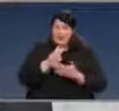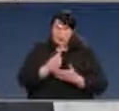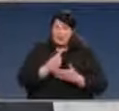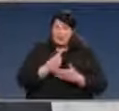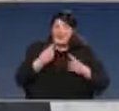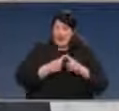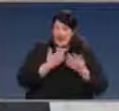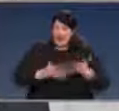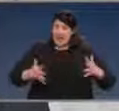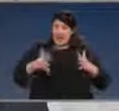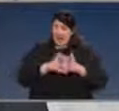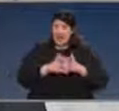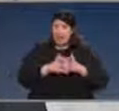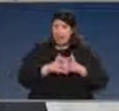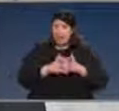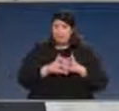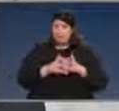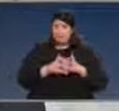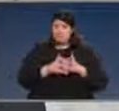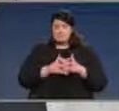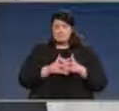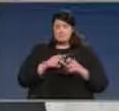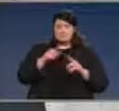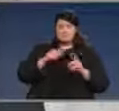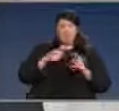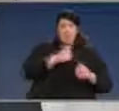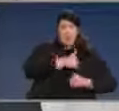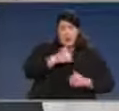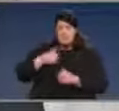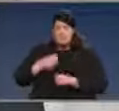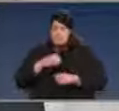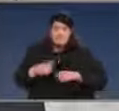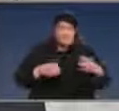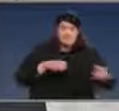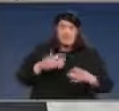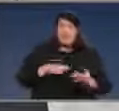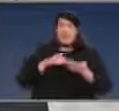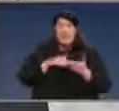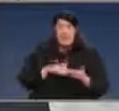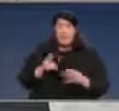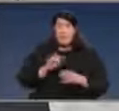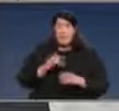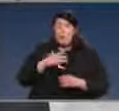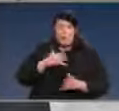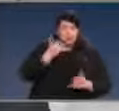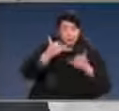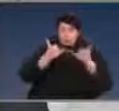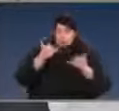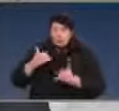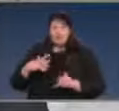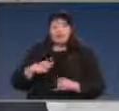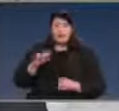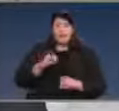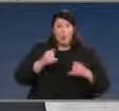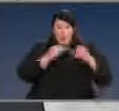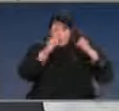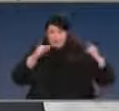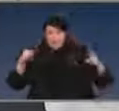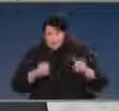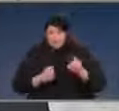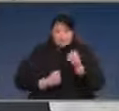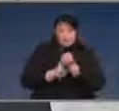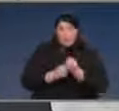be put from other states and territories, from the ADF and other resources where we are in that situation as is